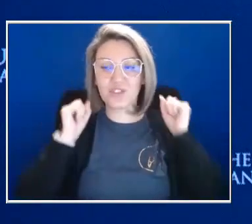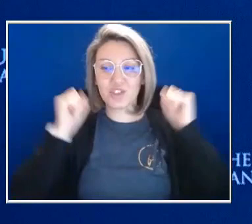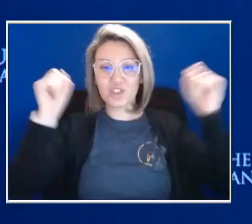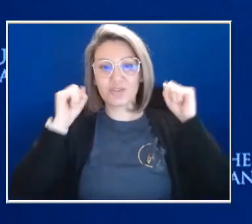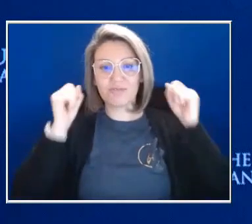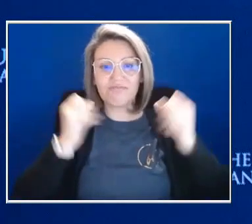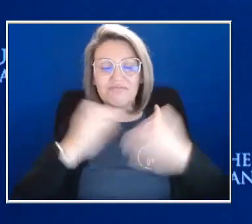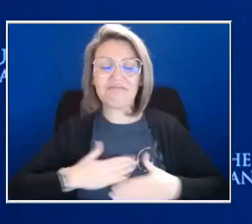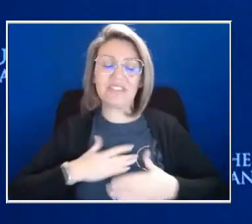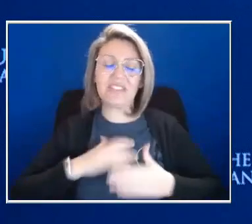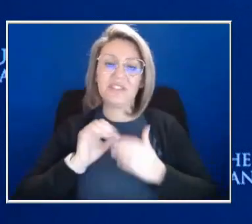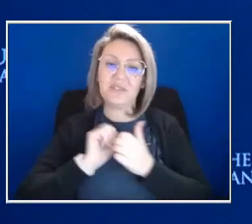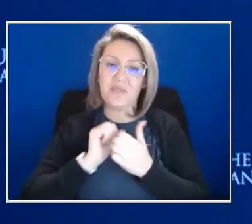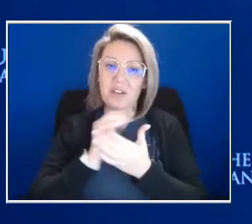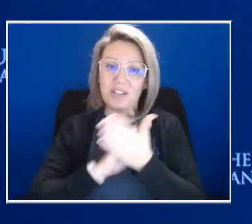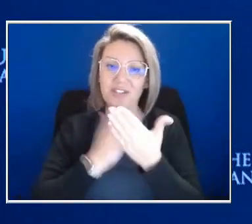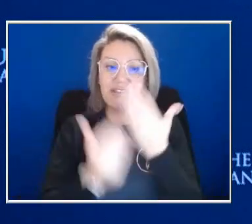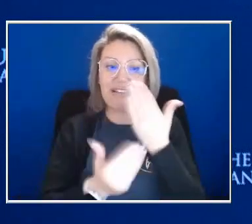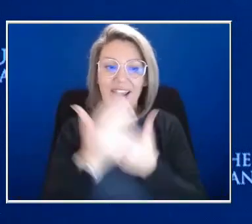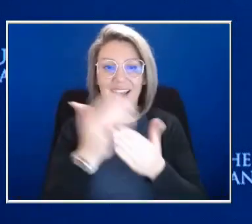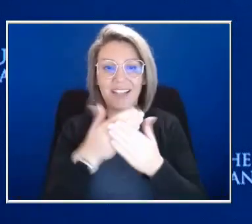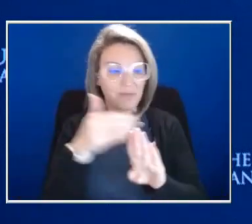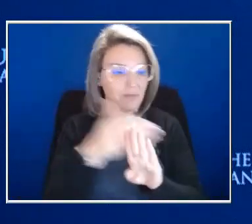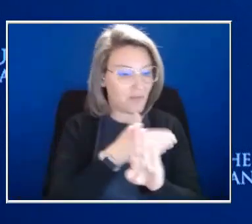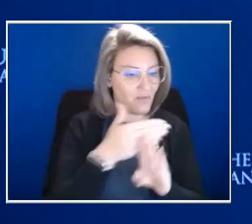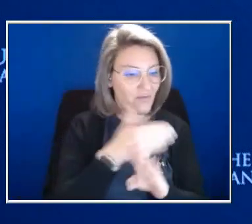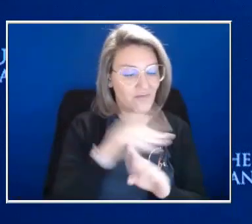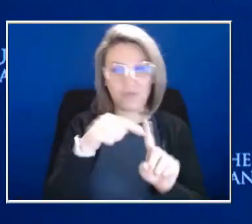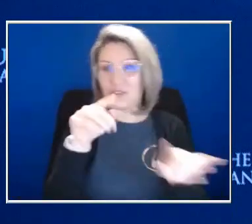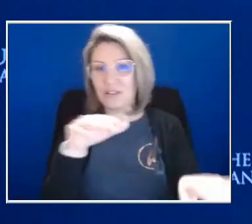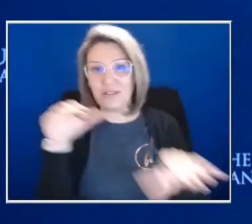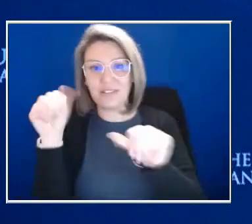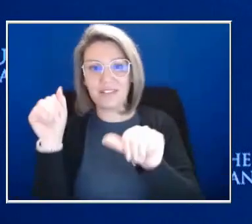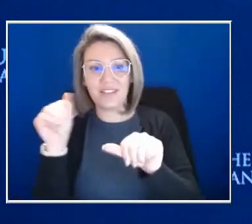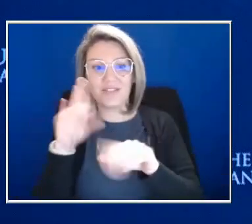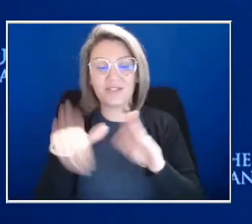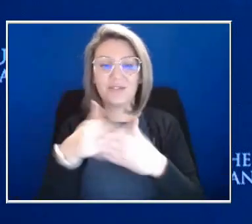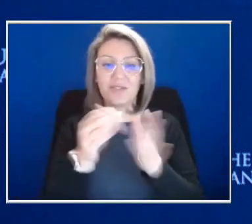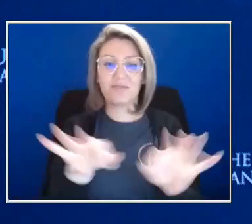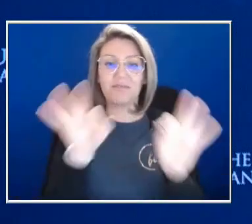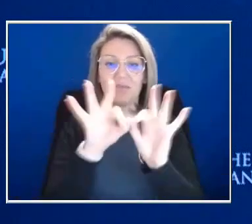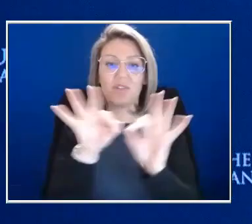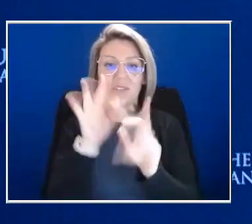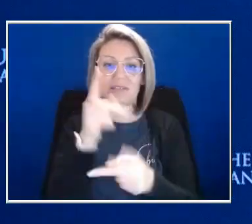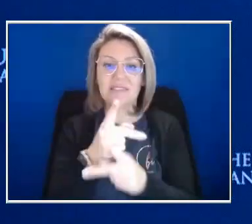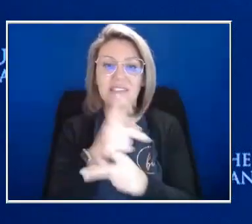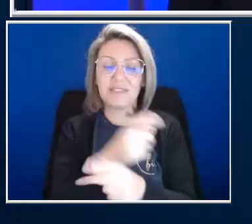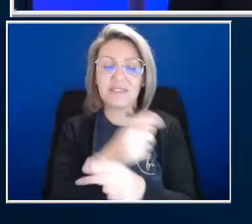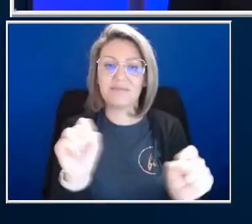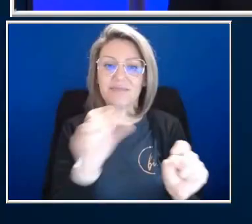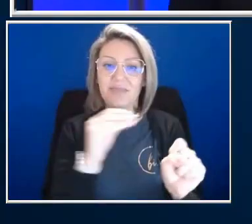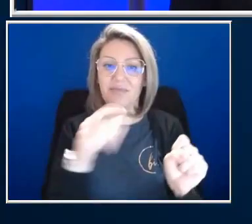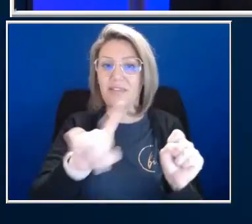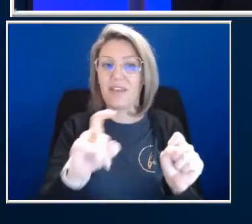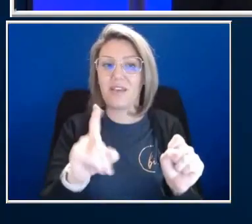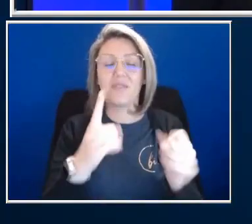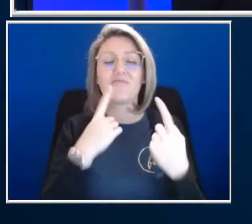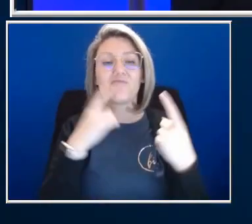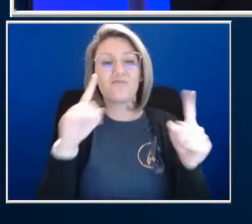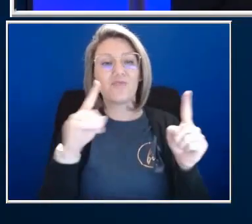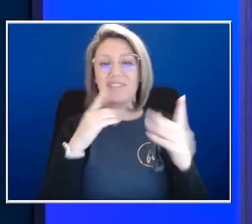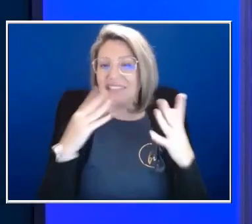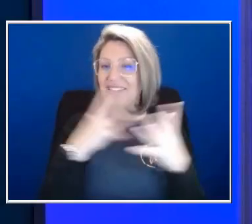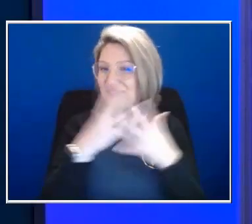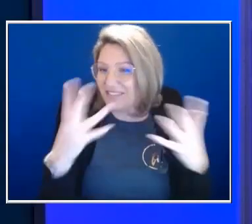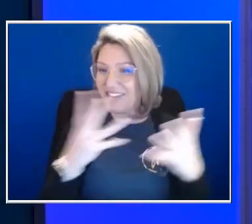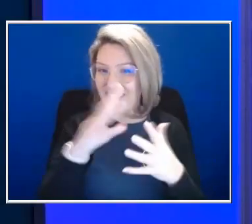hands before you go there, washing your hands right when you leave. It's all important to help keep you safe, and those things do work. Thank you to all of our guests today, and thank you